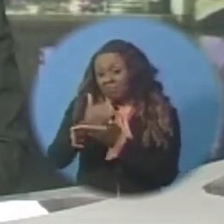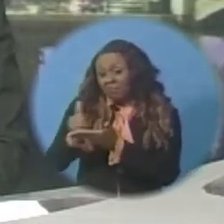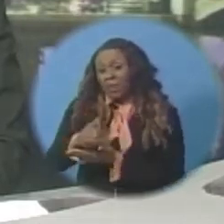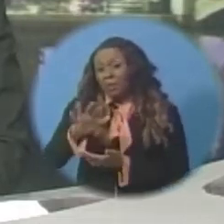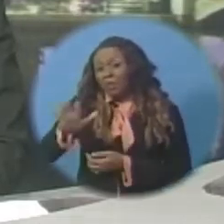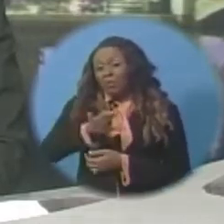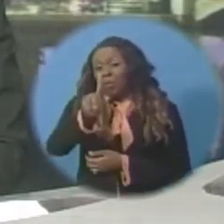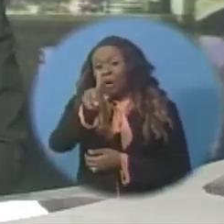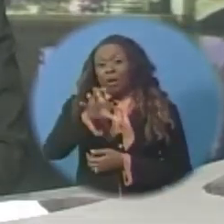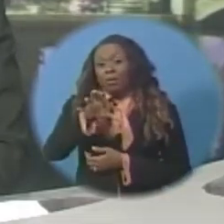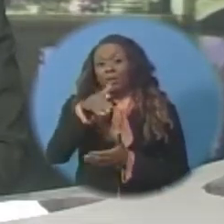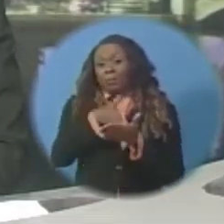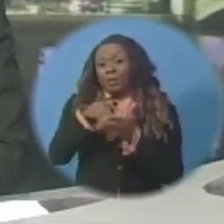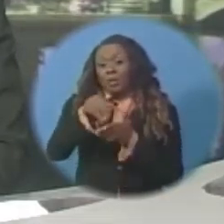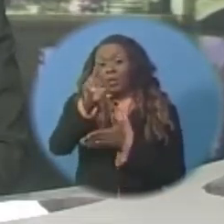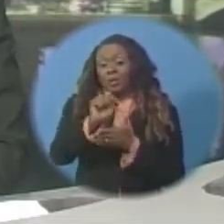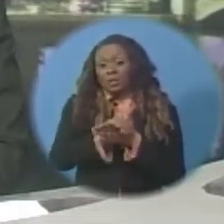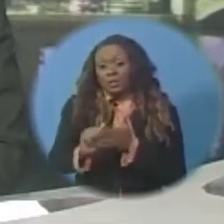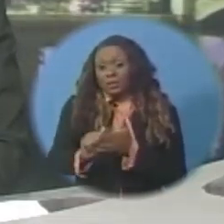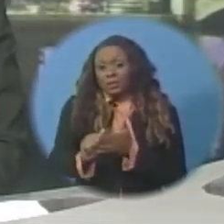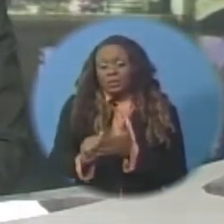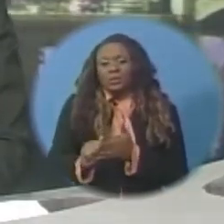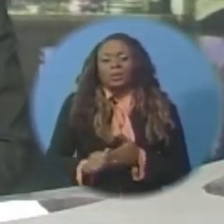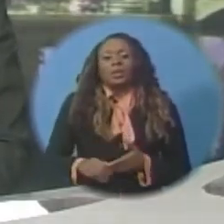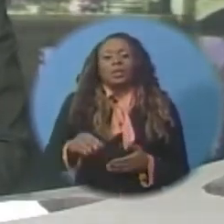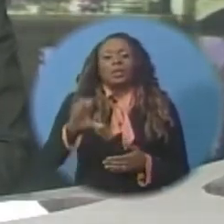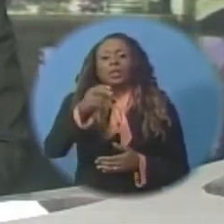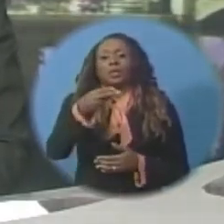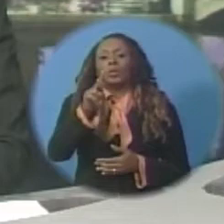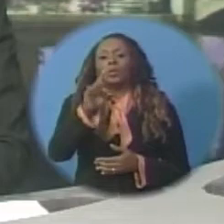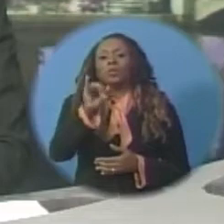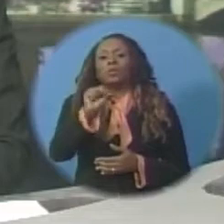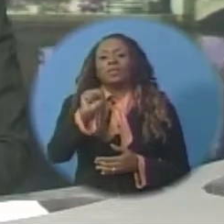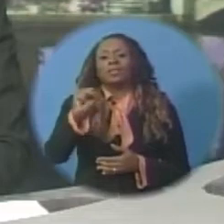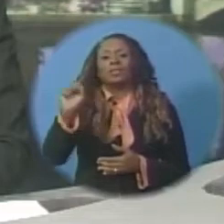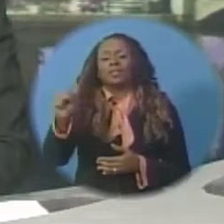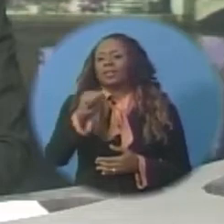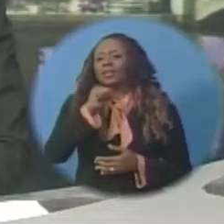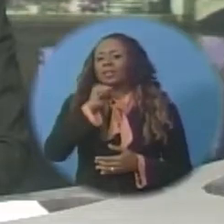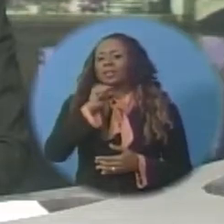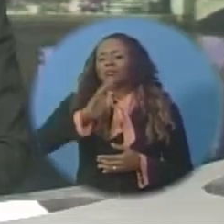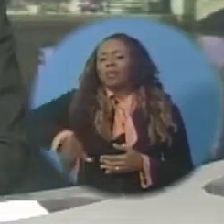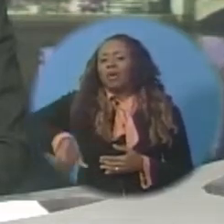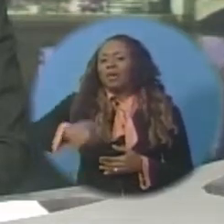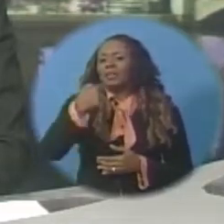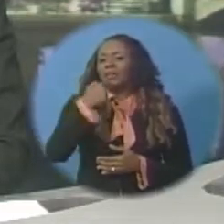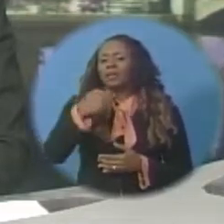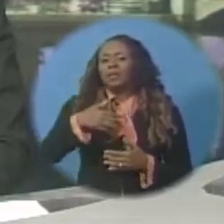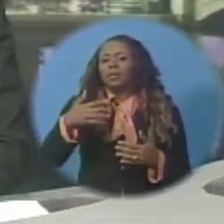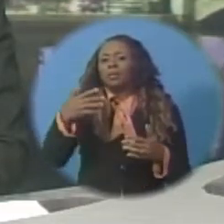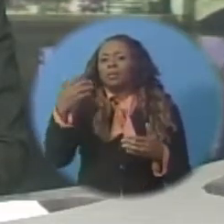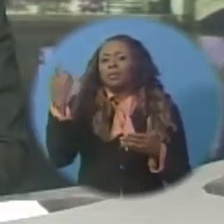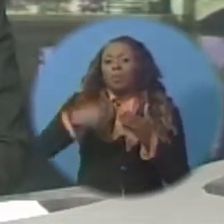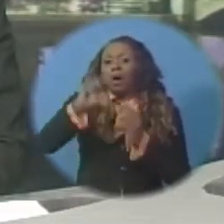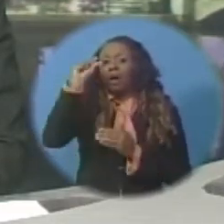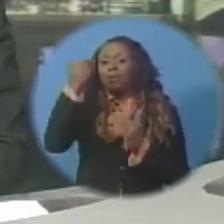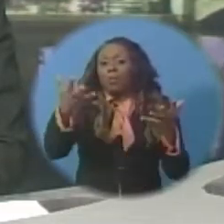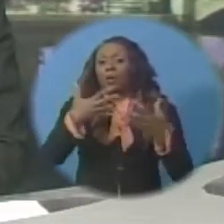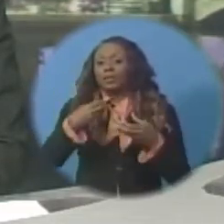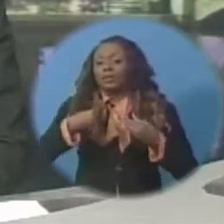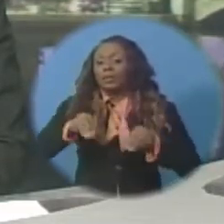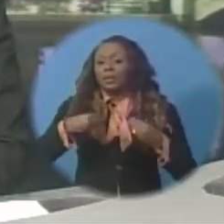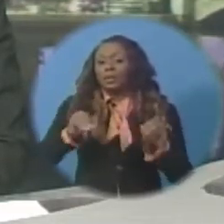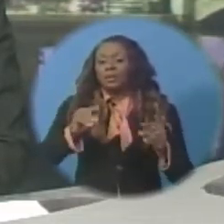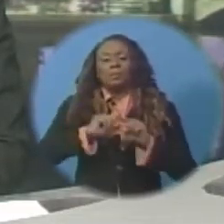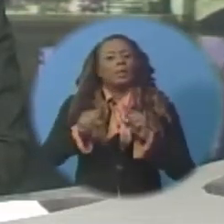million. That's according to Finance Minister Chris Sinclair, who has not yet revealed the name of that asset, but he says it will be